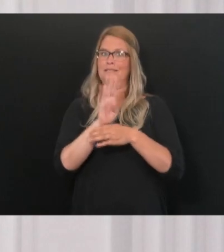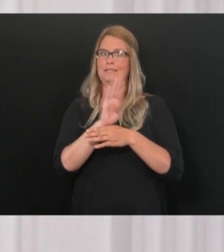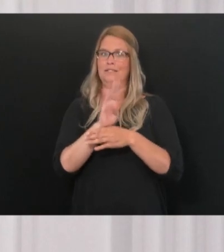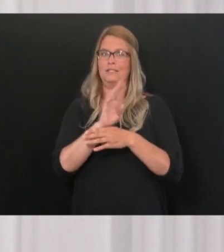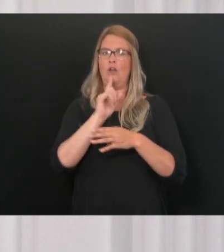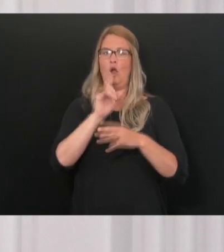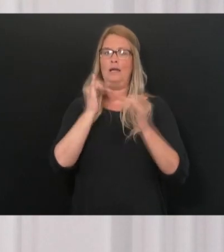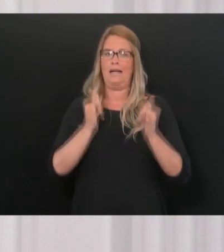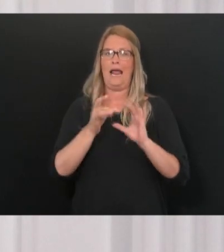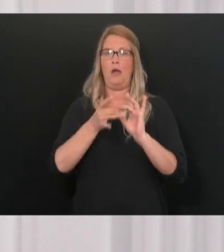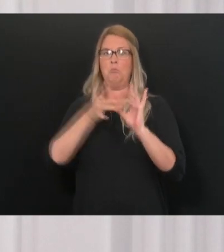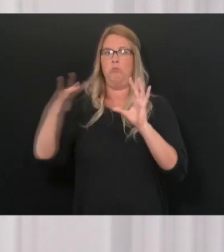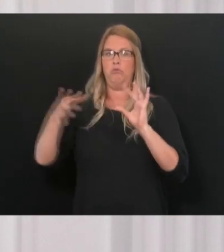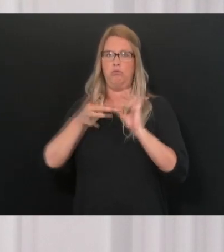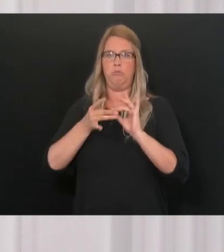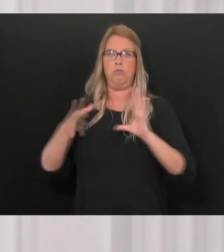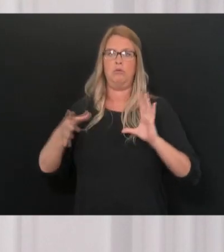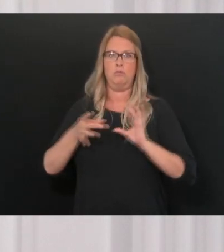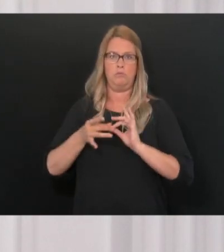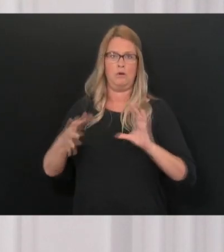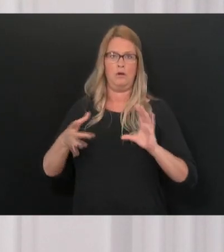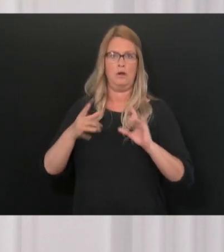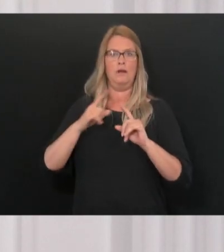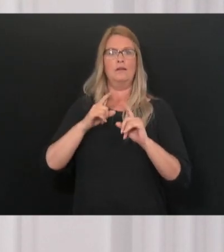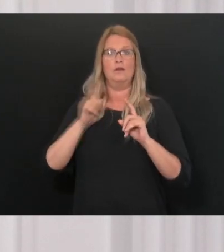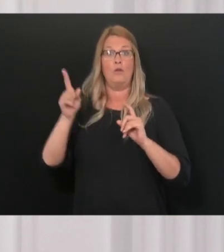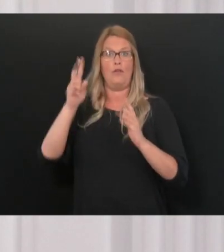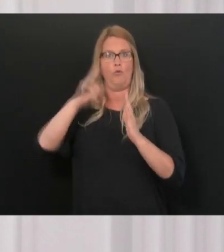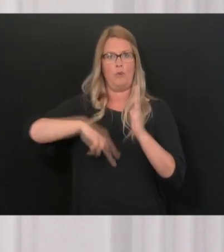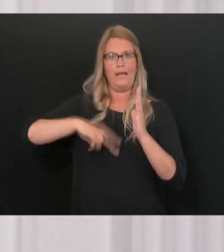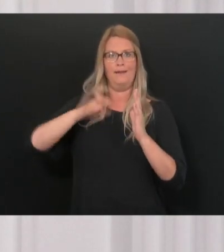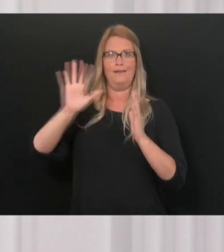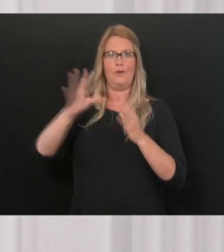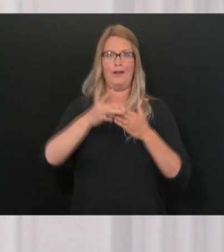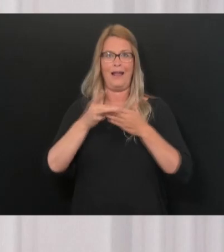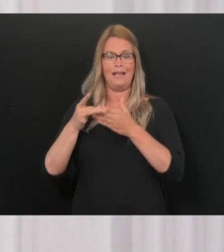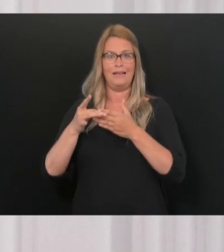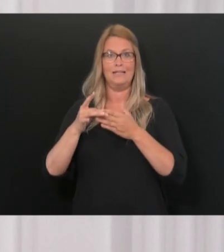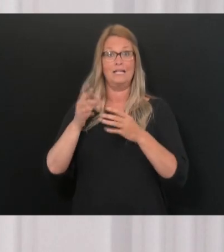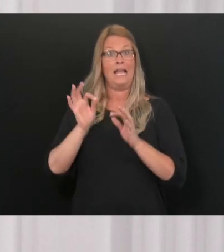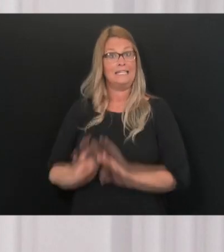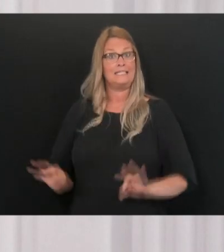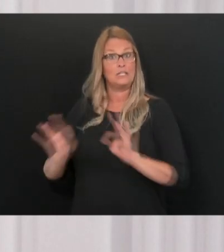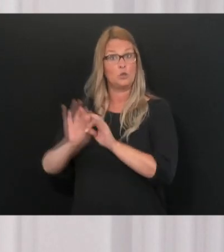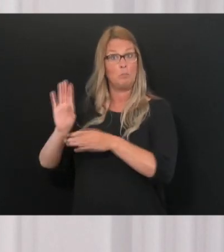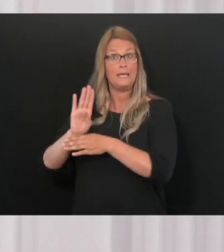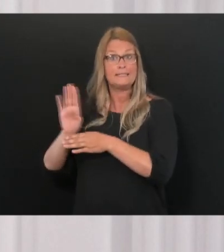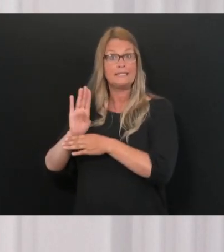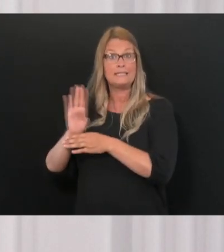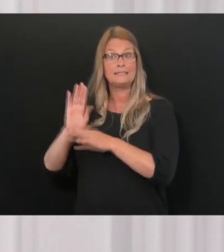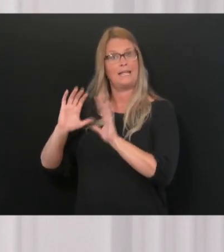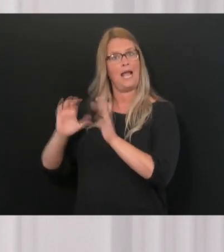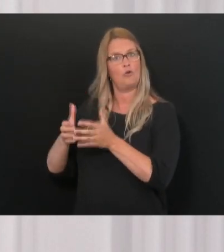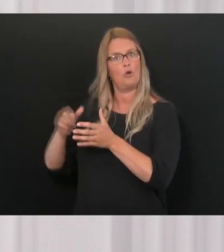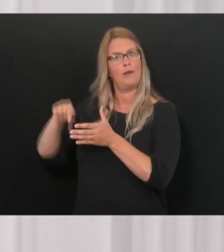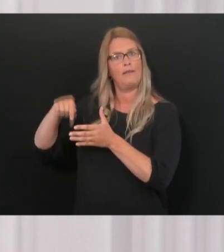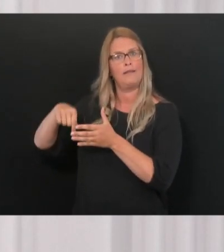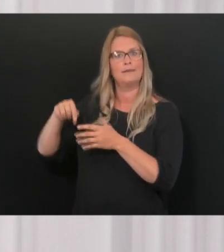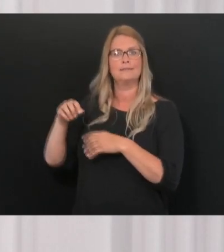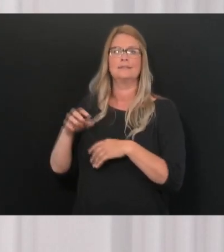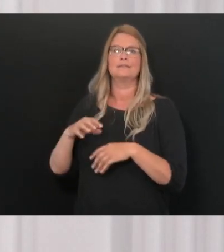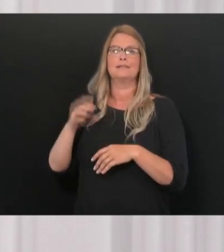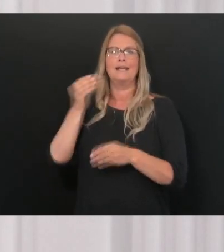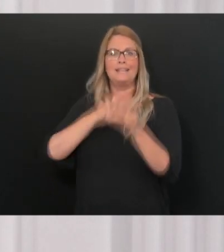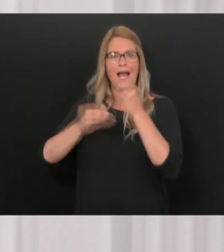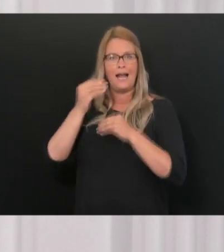the guidelines and, if you will, falling into the essential business category, our in-restaurant dining, our wedding chapels,